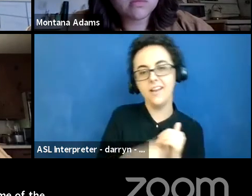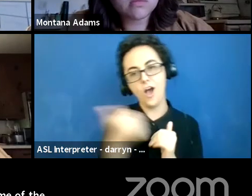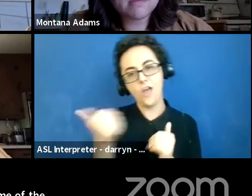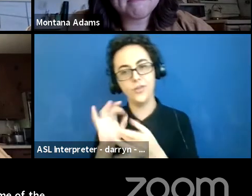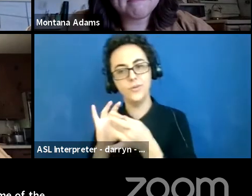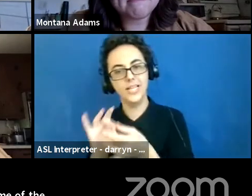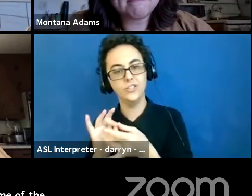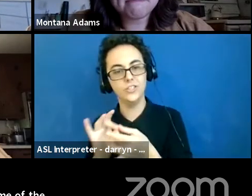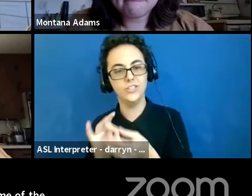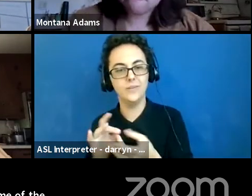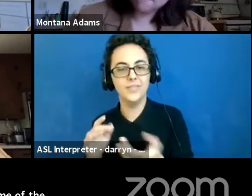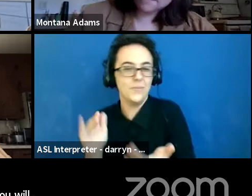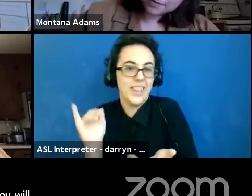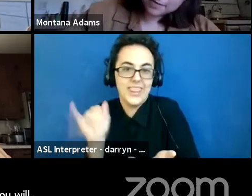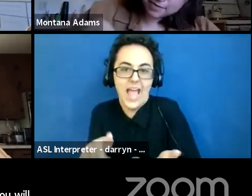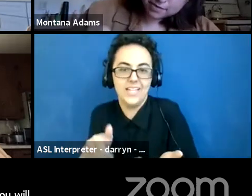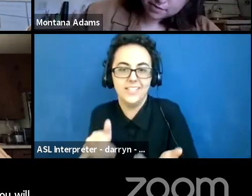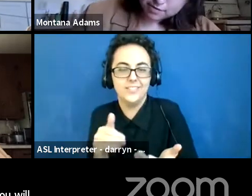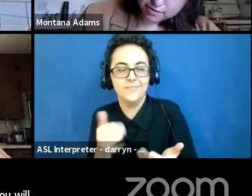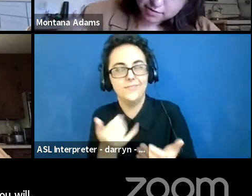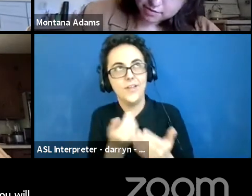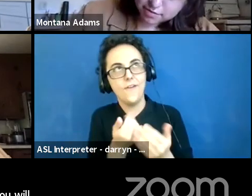will. Sorry.